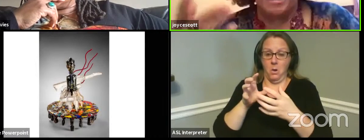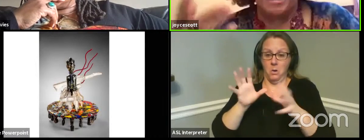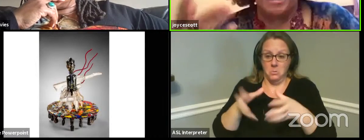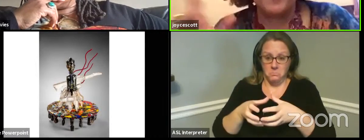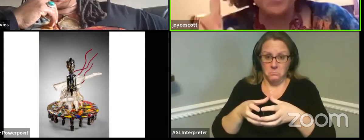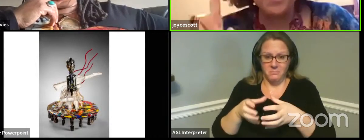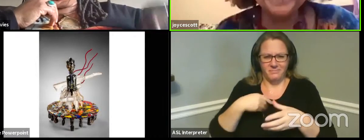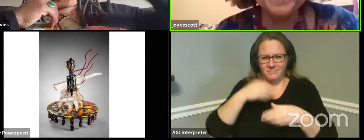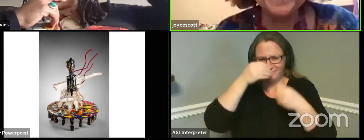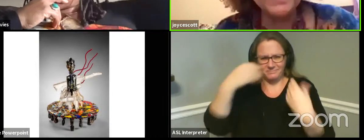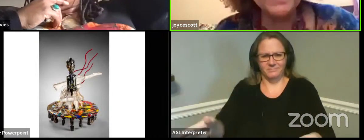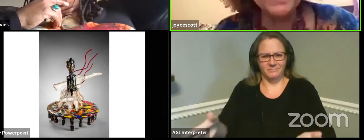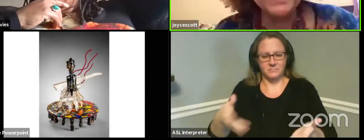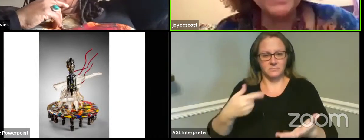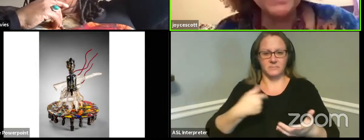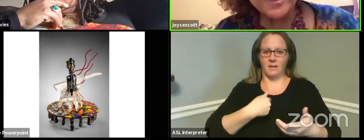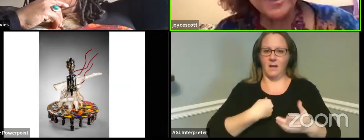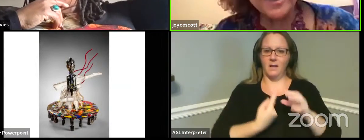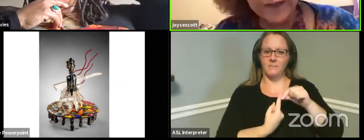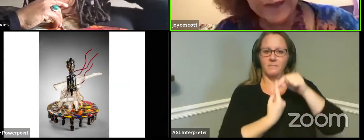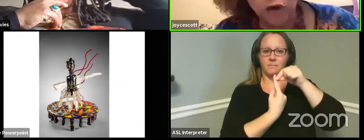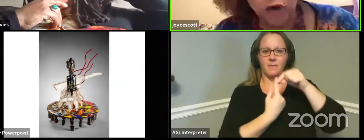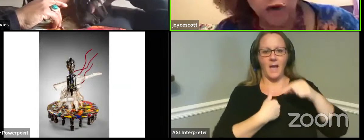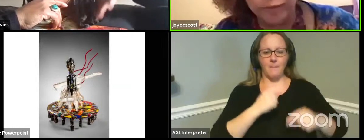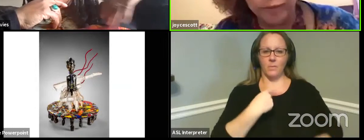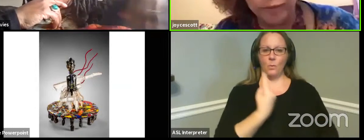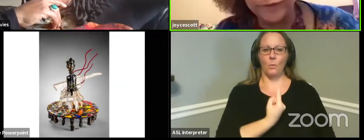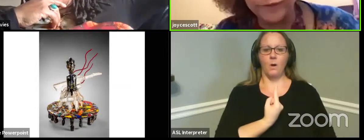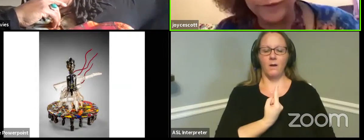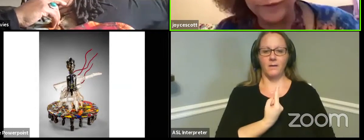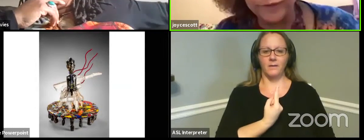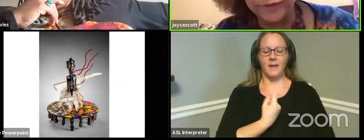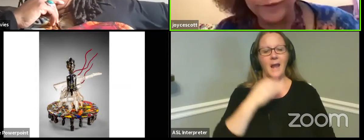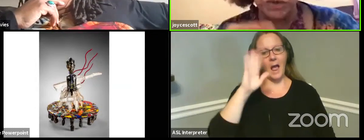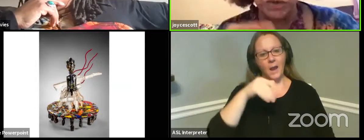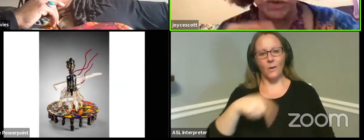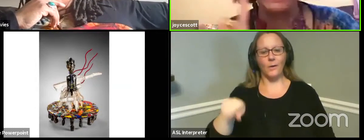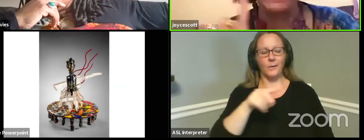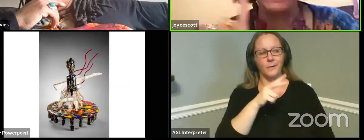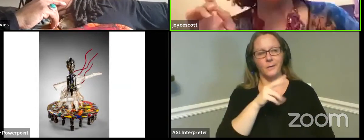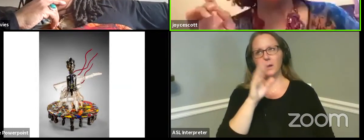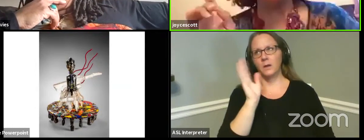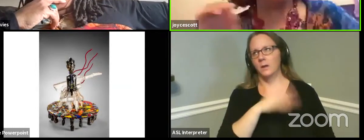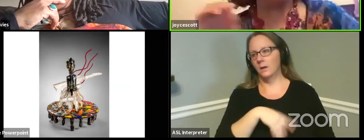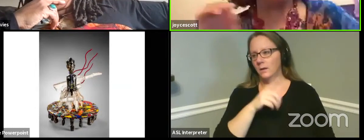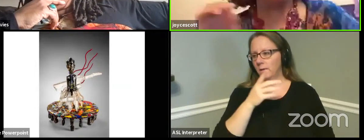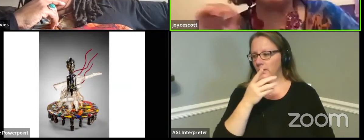I'm the one. Now, I know that's soaked with hubris, and you're like, who does she think she is? How